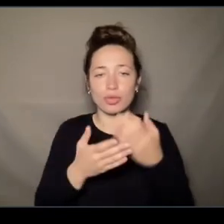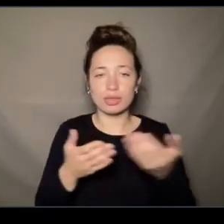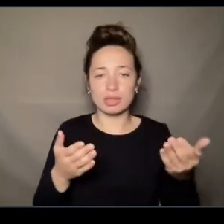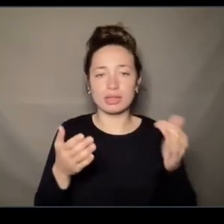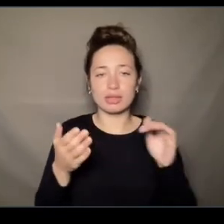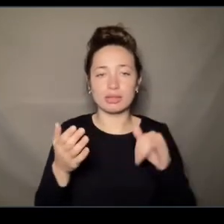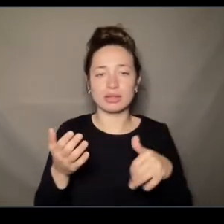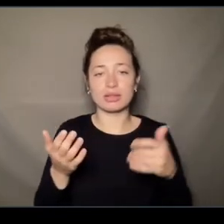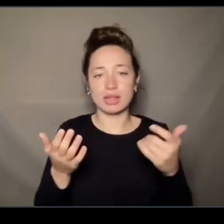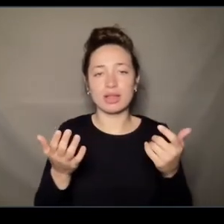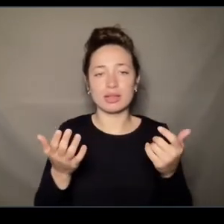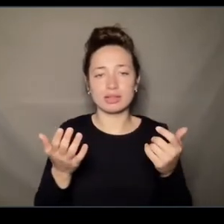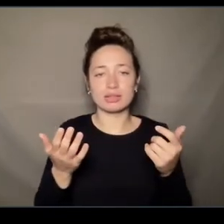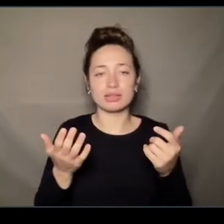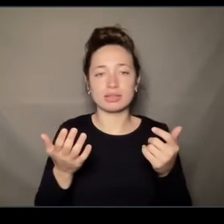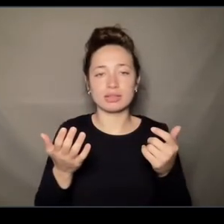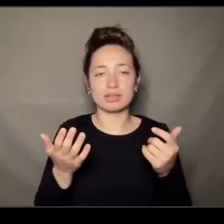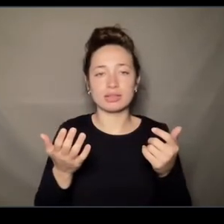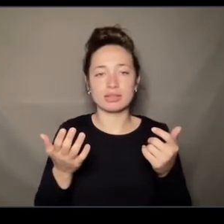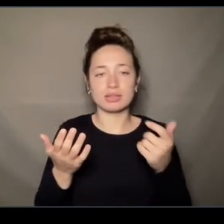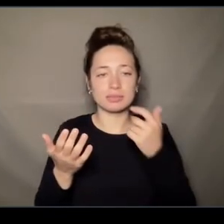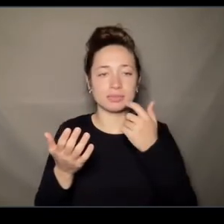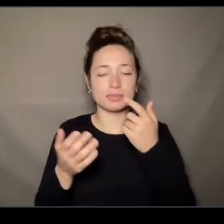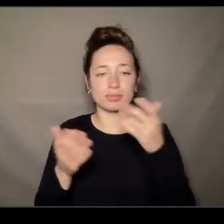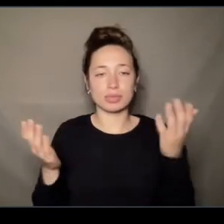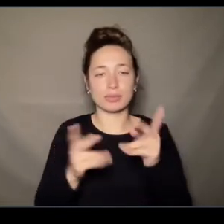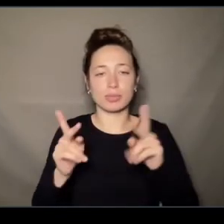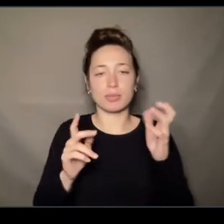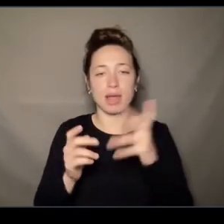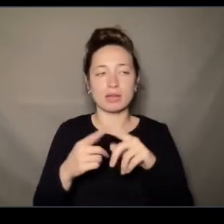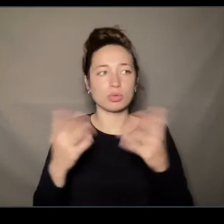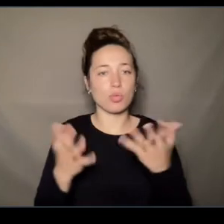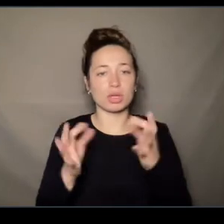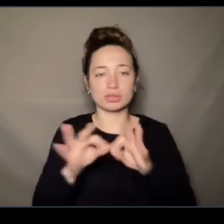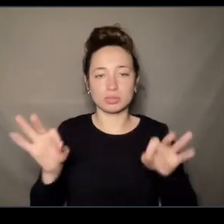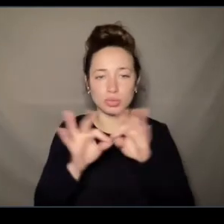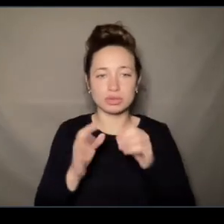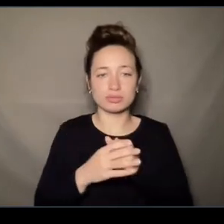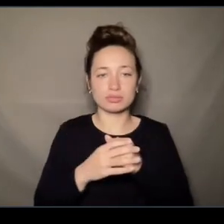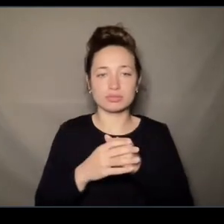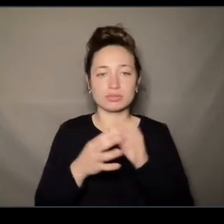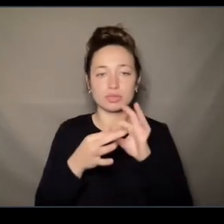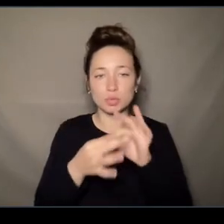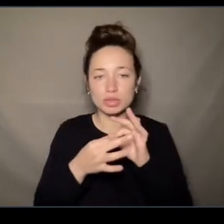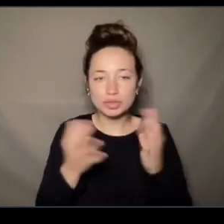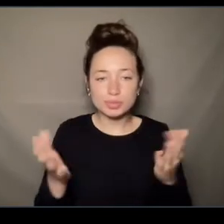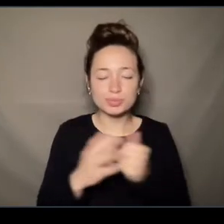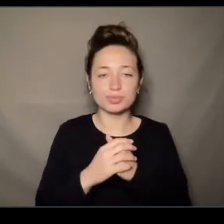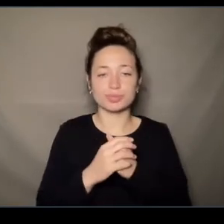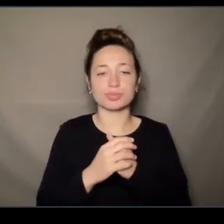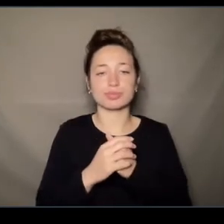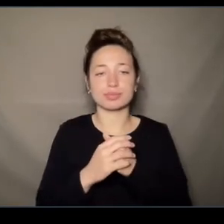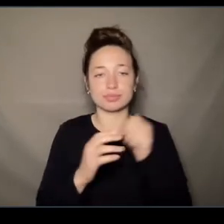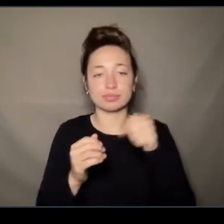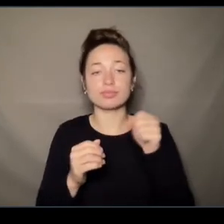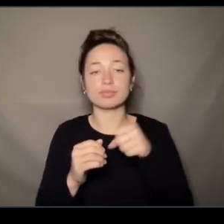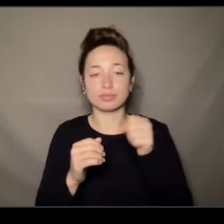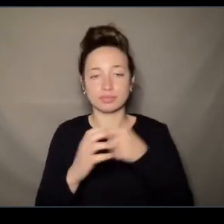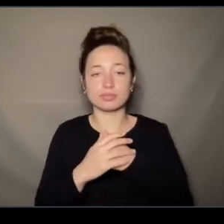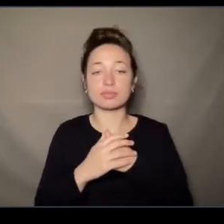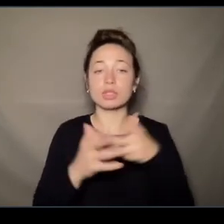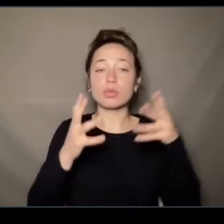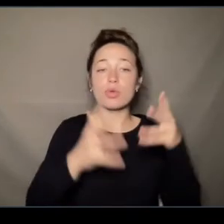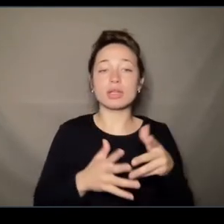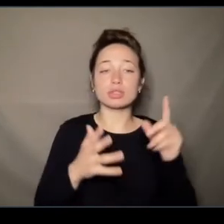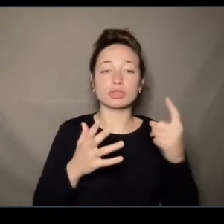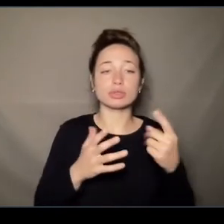a wonderfully important thing that is bringing people back to what's important. It's relationship. Oh, yeah. And the rest